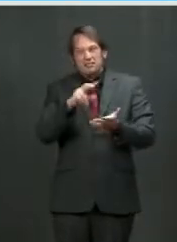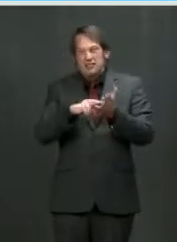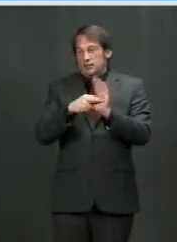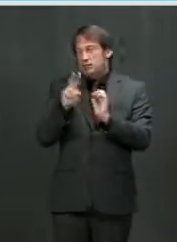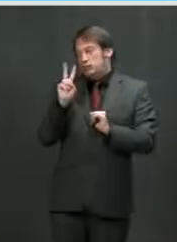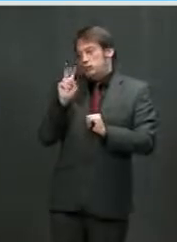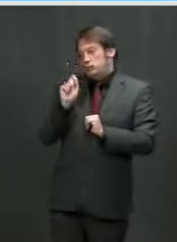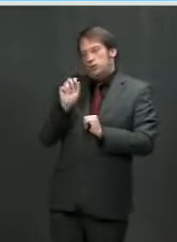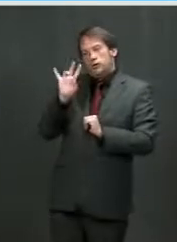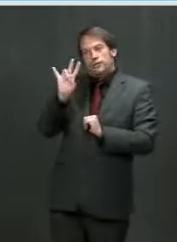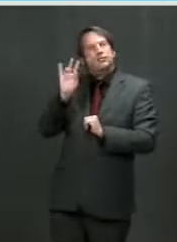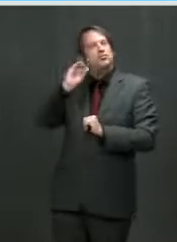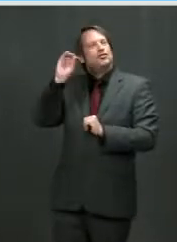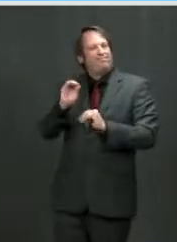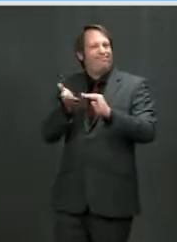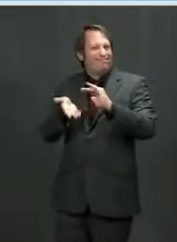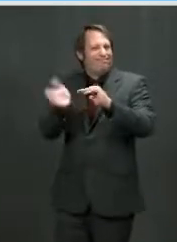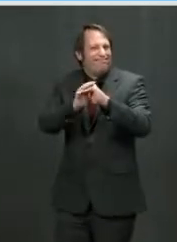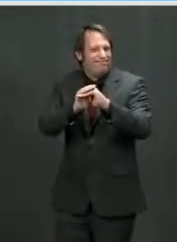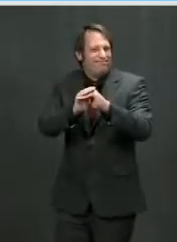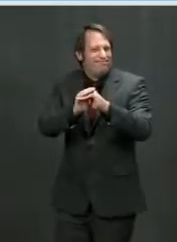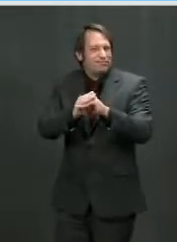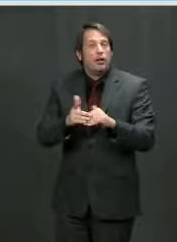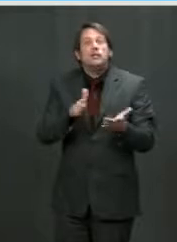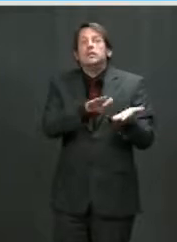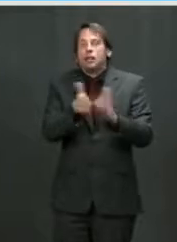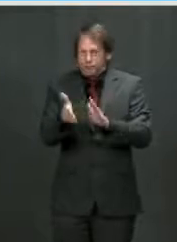average. And deaths decreased